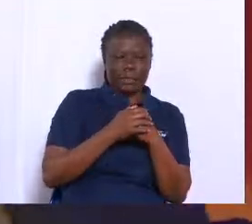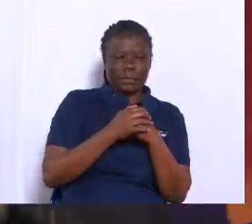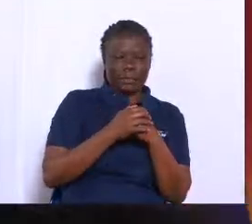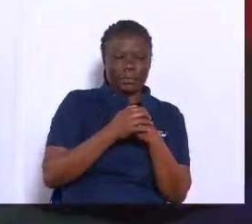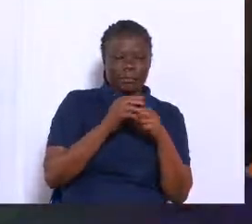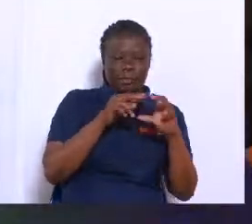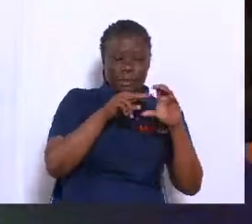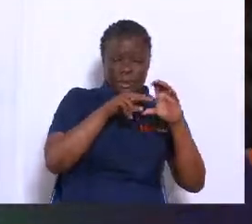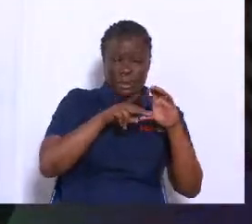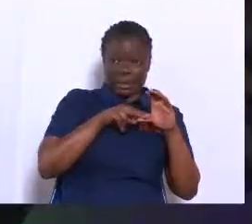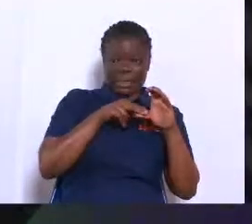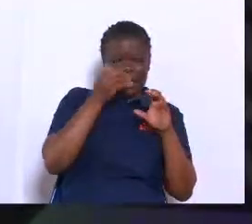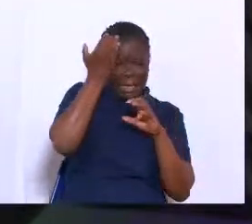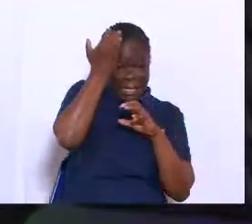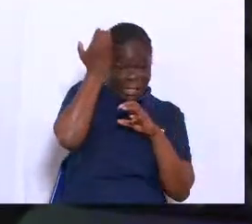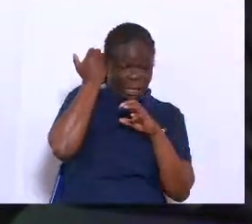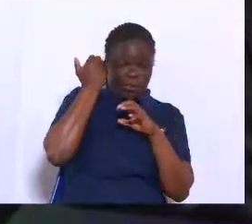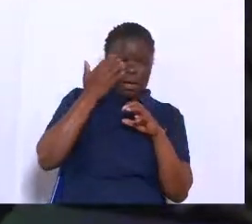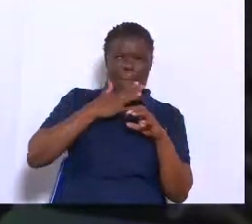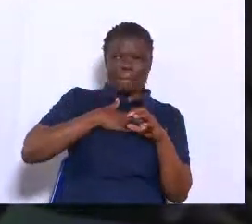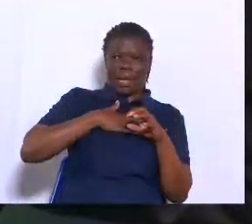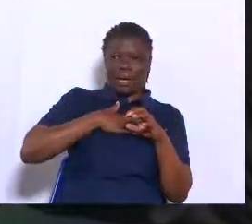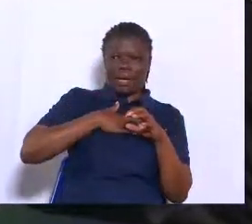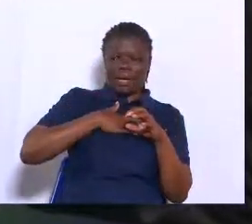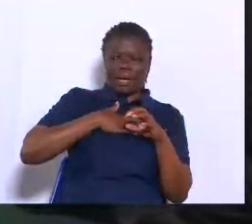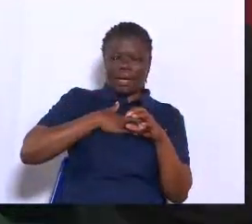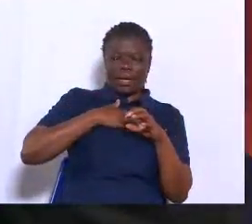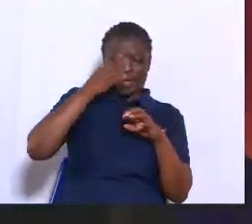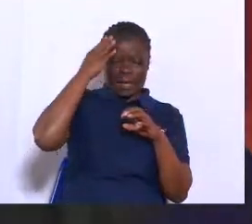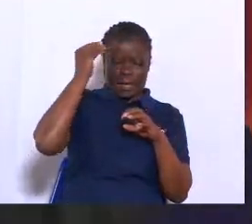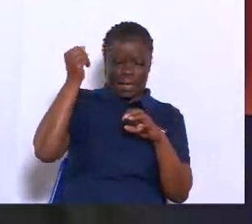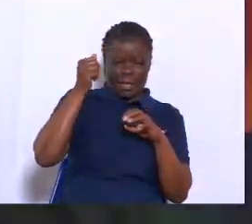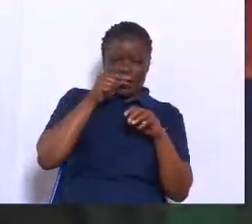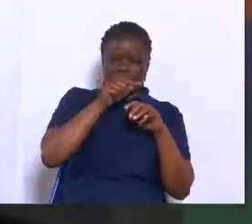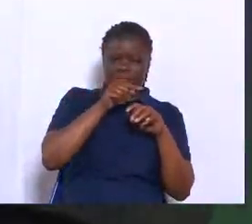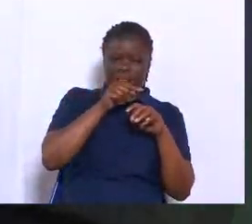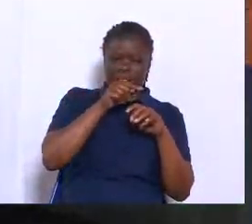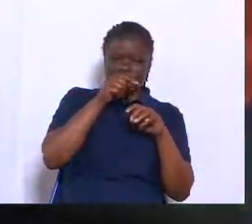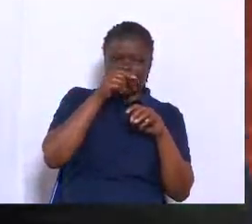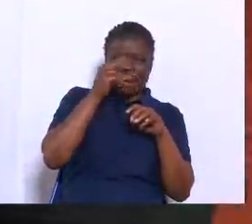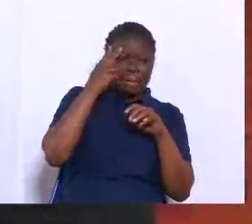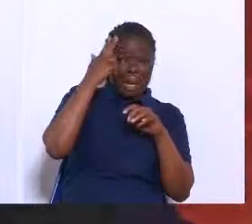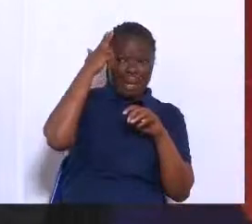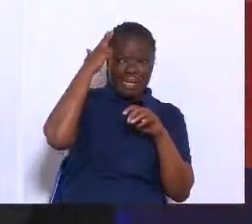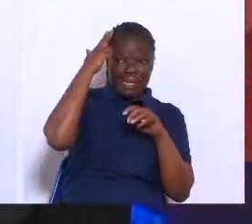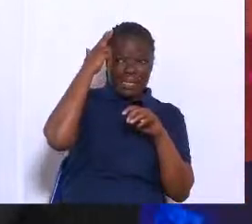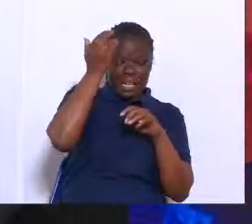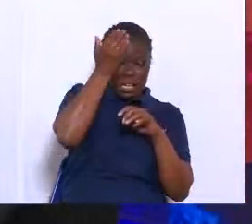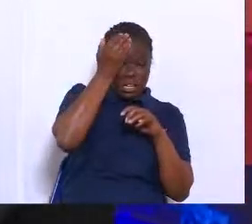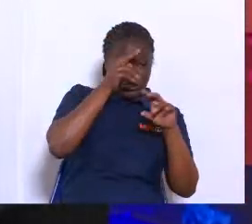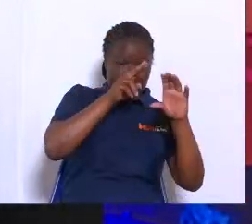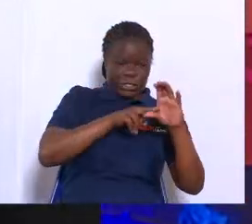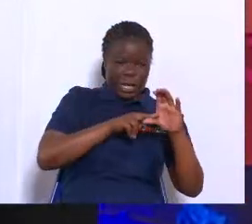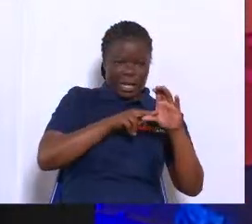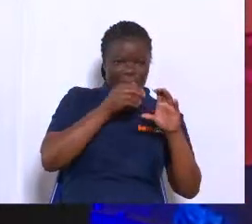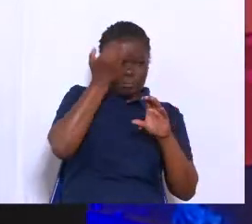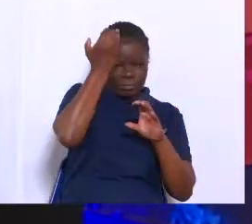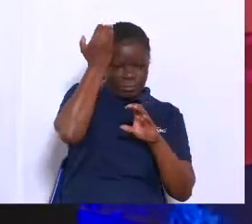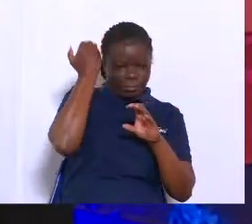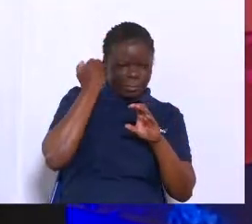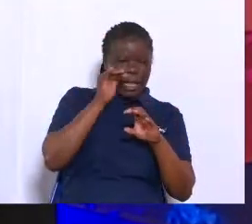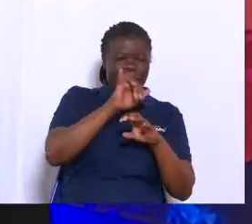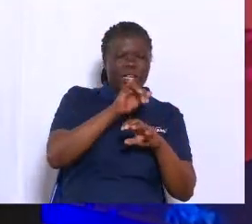chair and they shaved my head. When I get up out of the barber's chair, I remembered, this is